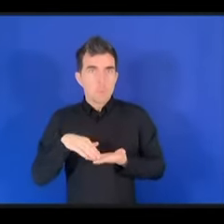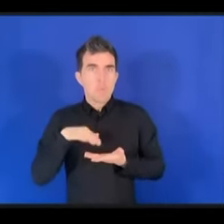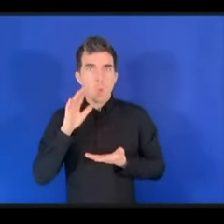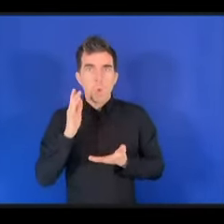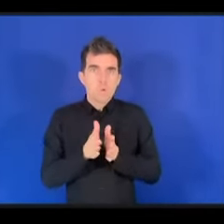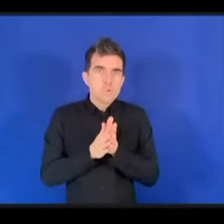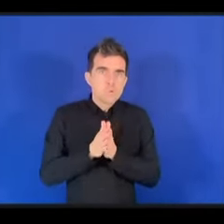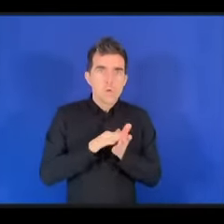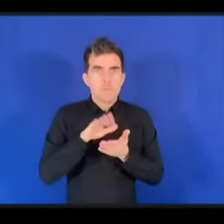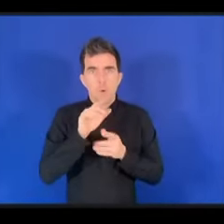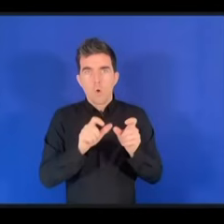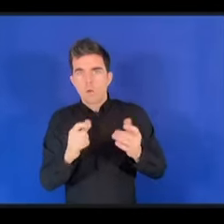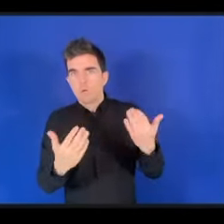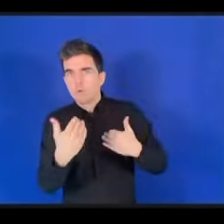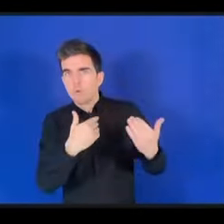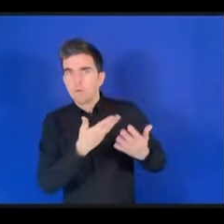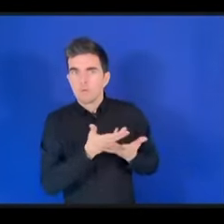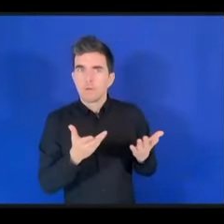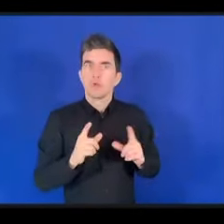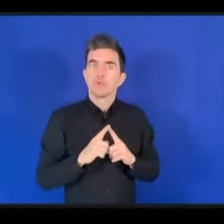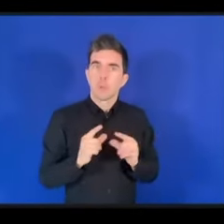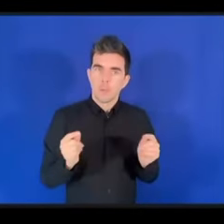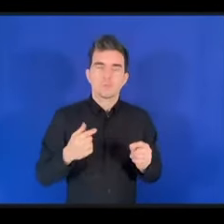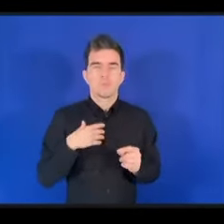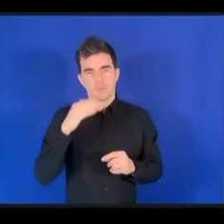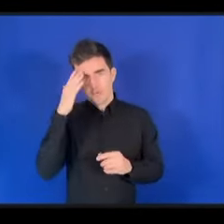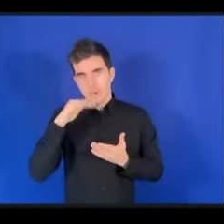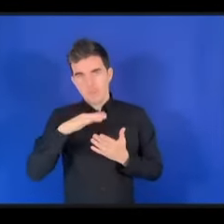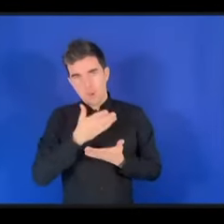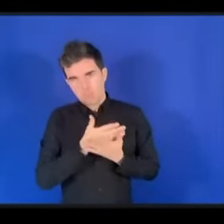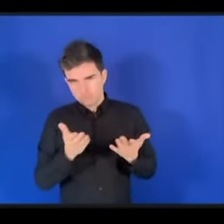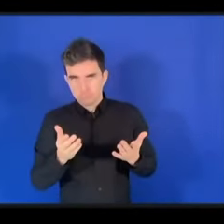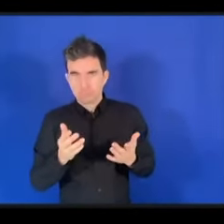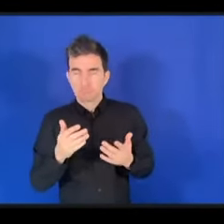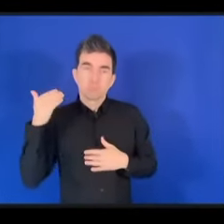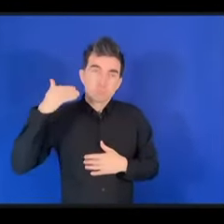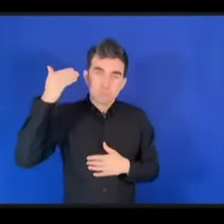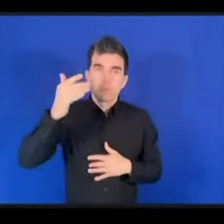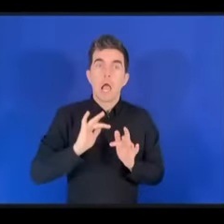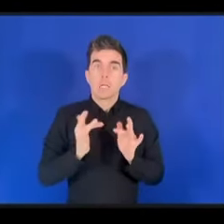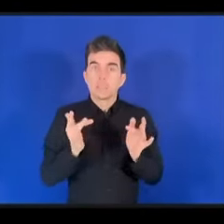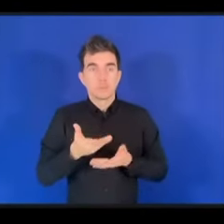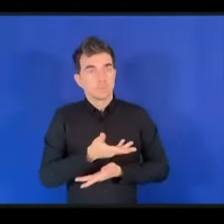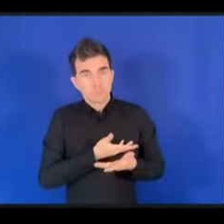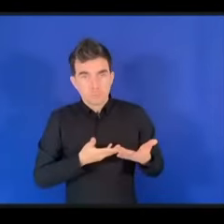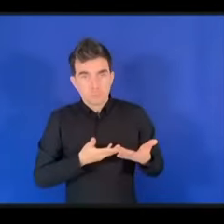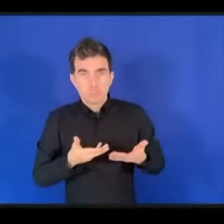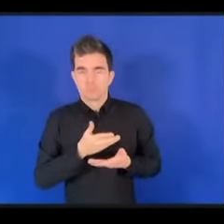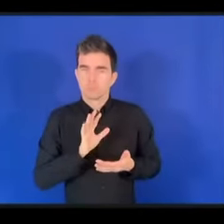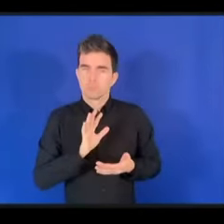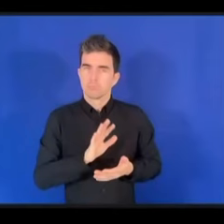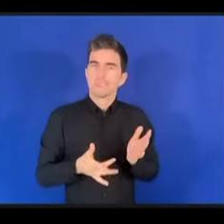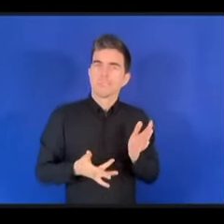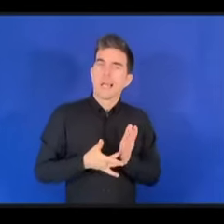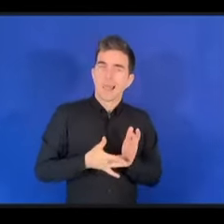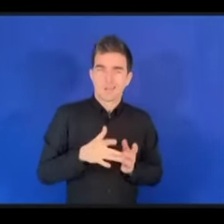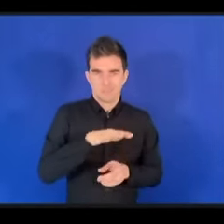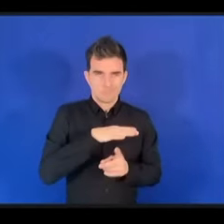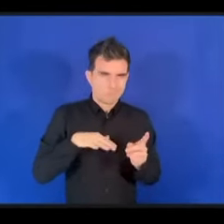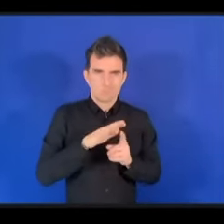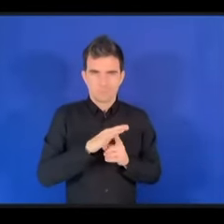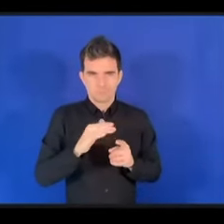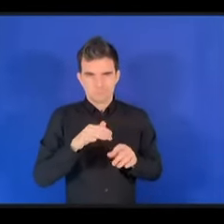community is responsible for the development and functioning of the single interoperable internet. Collectively, it shares